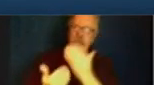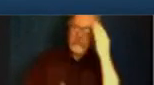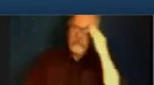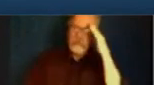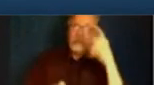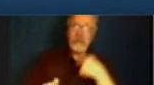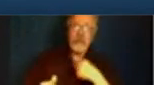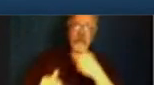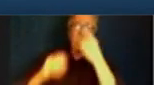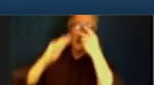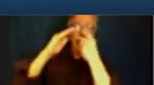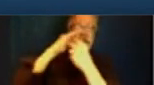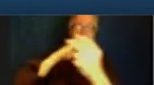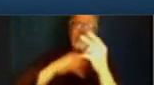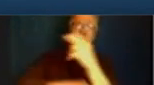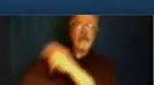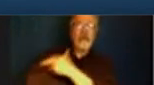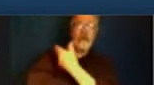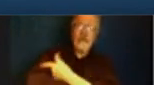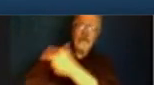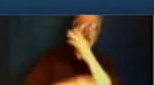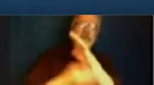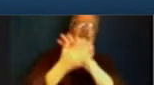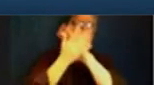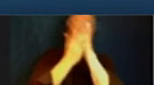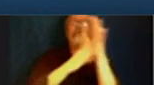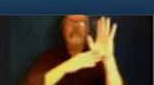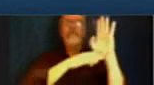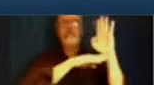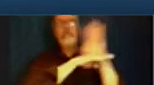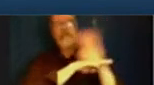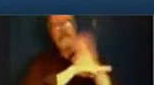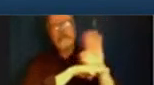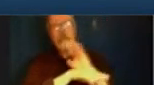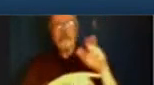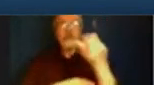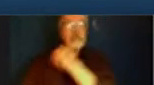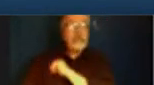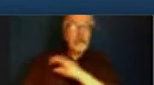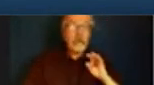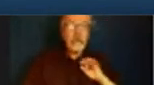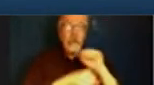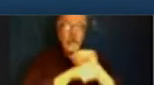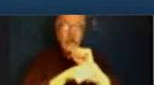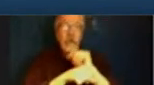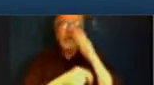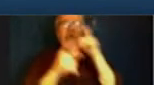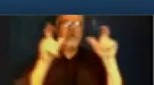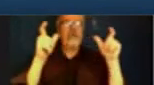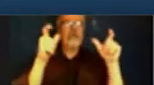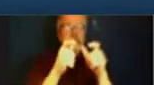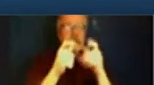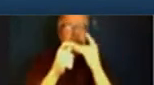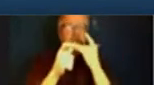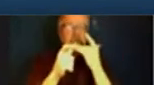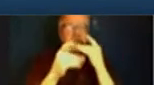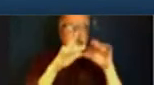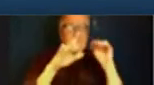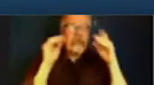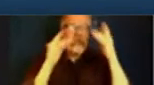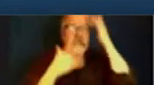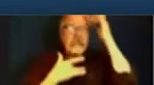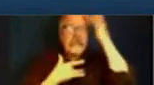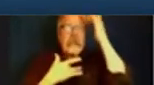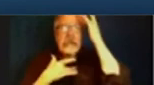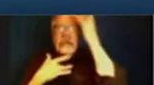see staffing shortages of essential workforce in a variety of our industries. This may involve